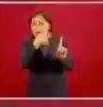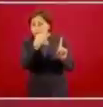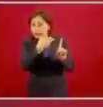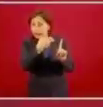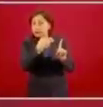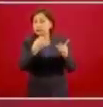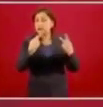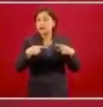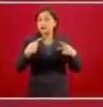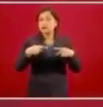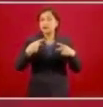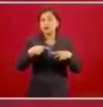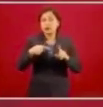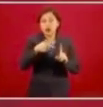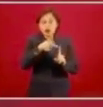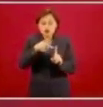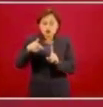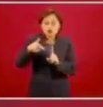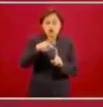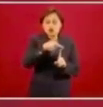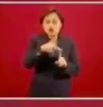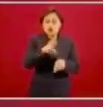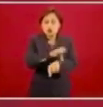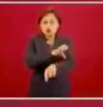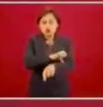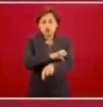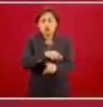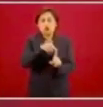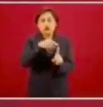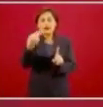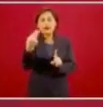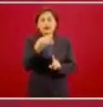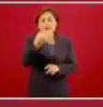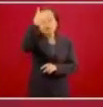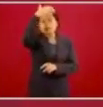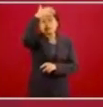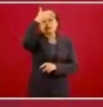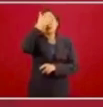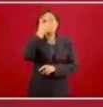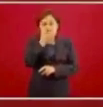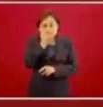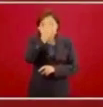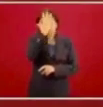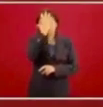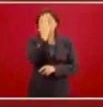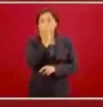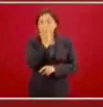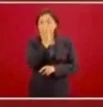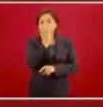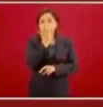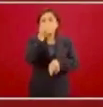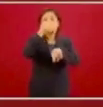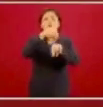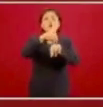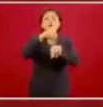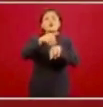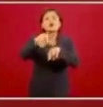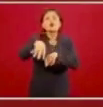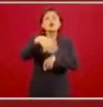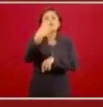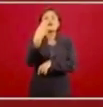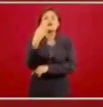industrial work role. A solderer needs to work a special mask that has eye